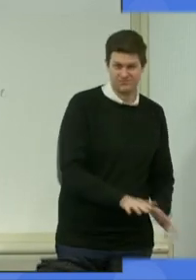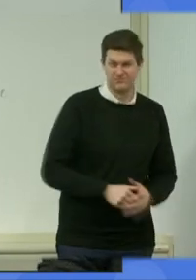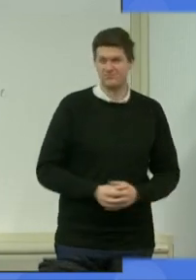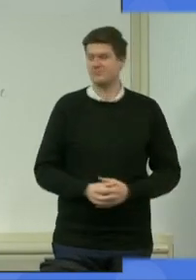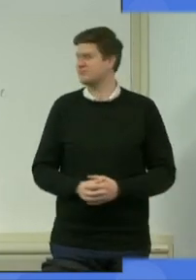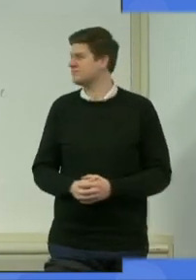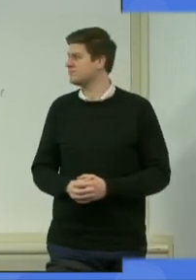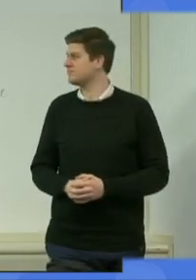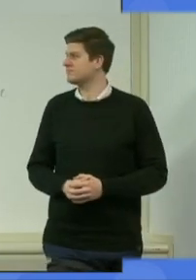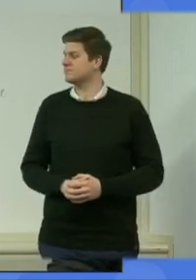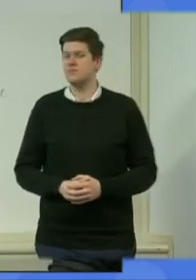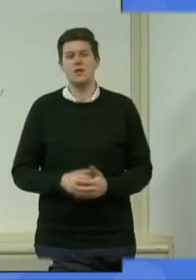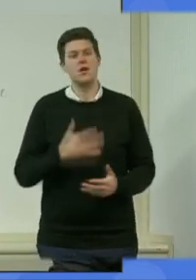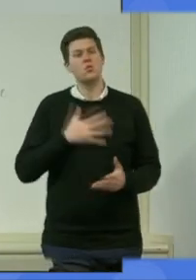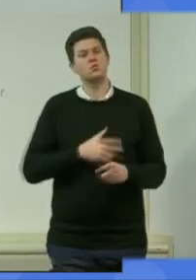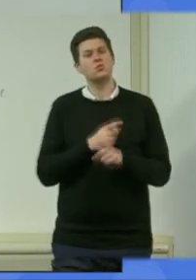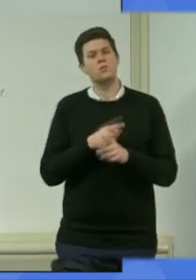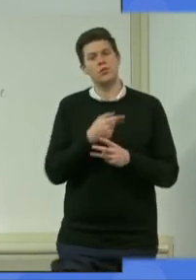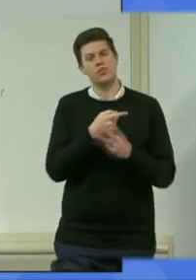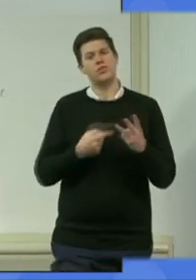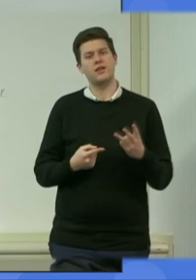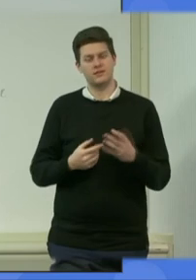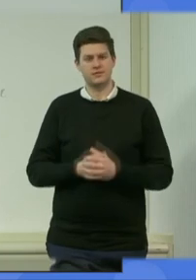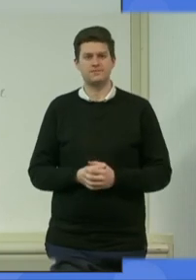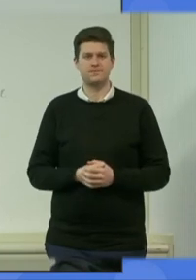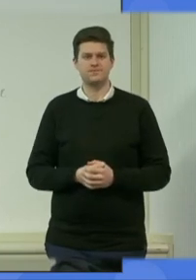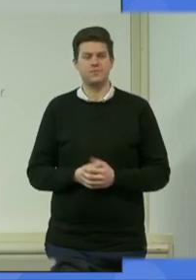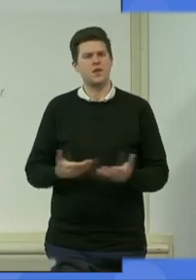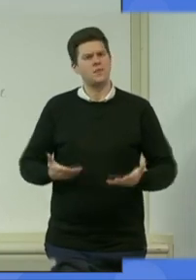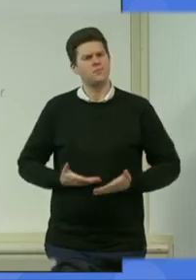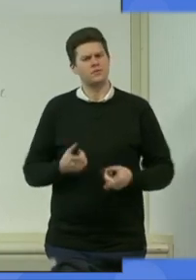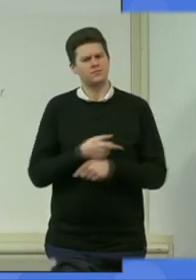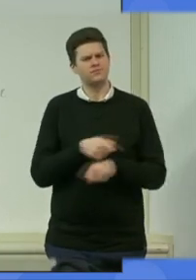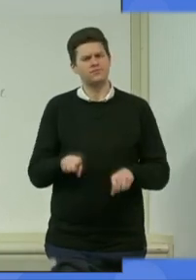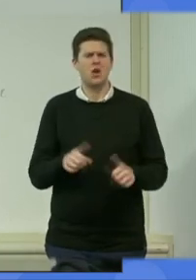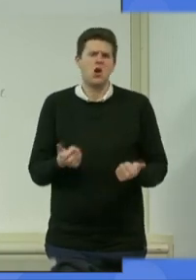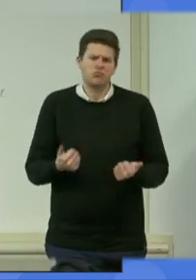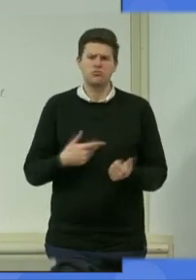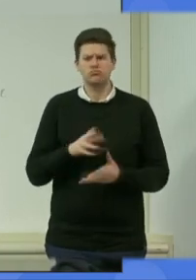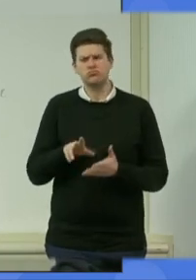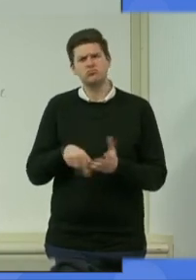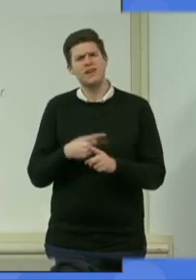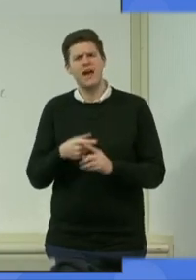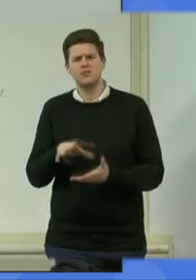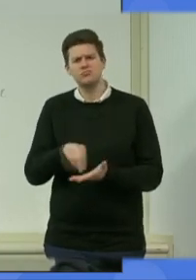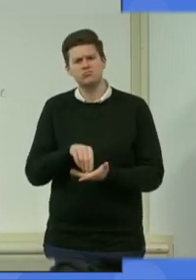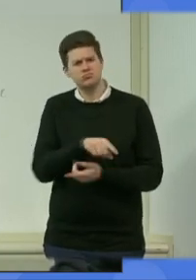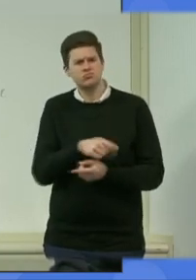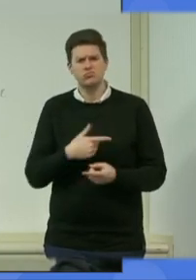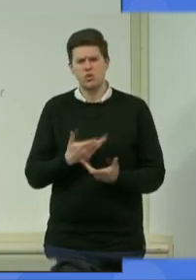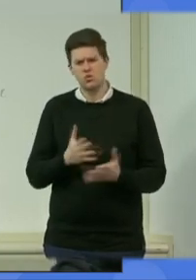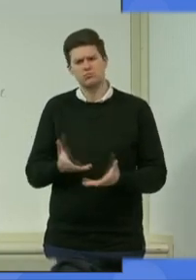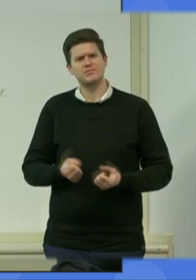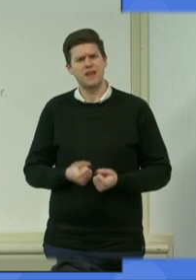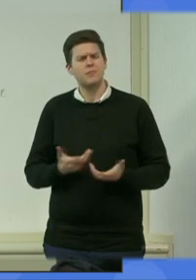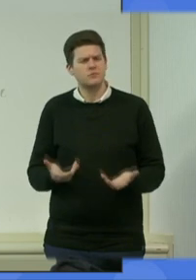I want to talk about three things today. I want to talk about why businesses are actually relatively okay with tax, what we think tax is valuable for, relatively